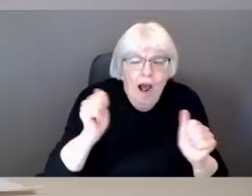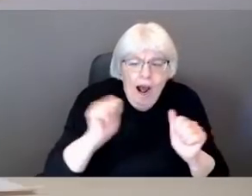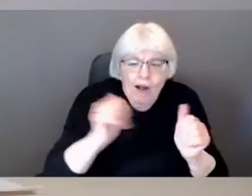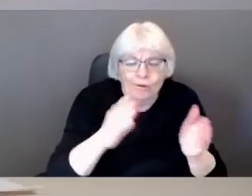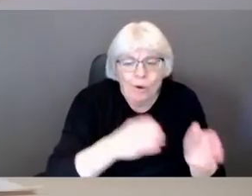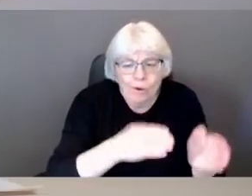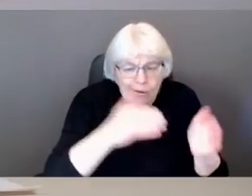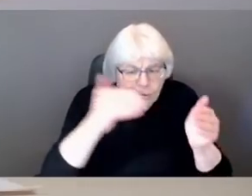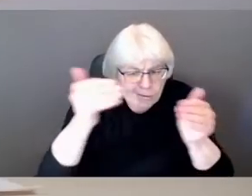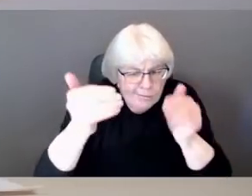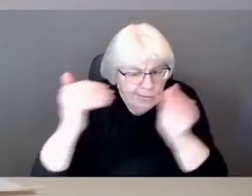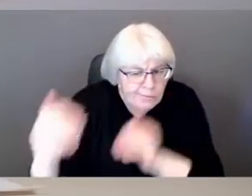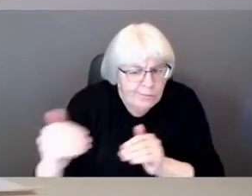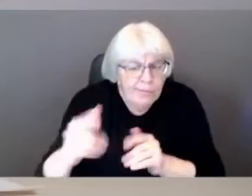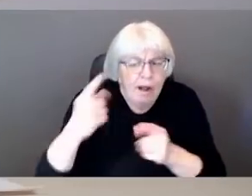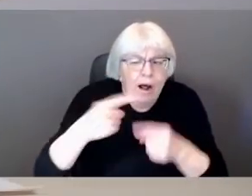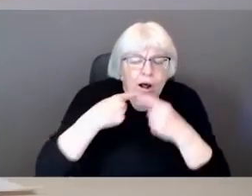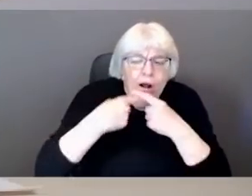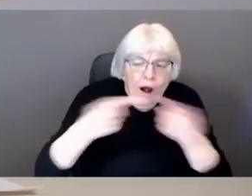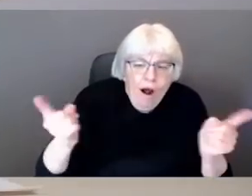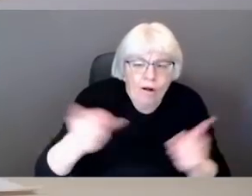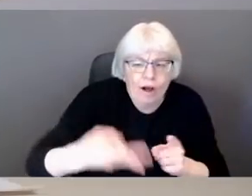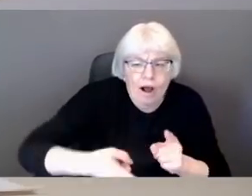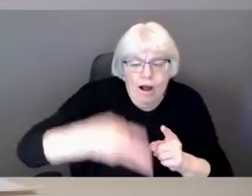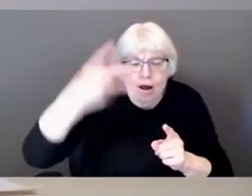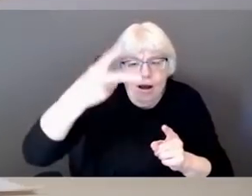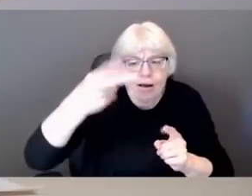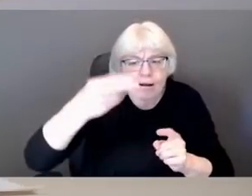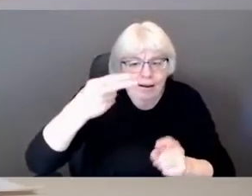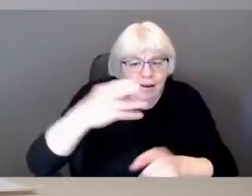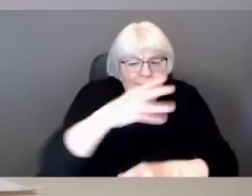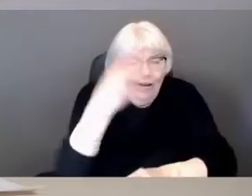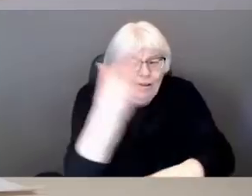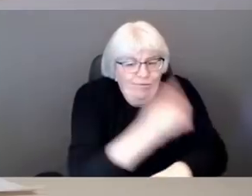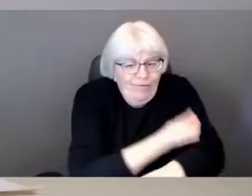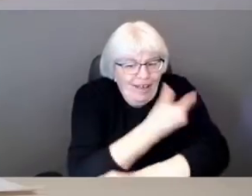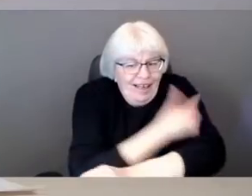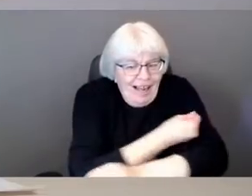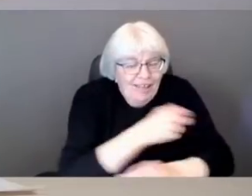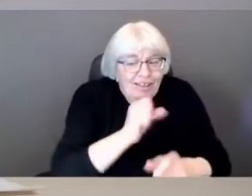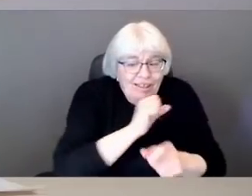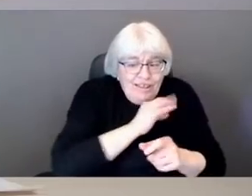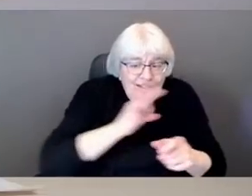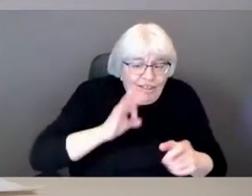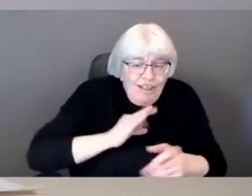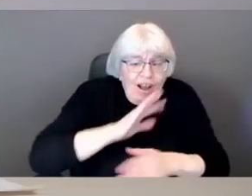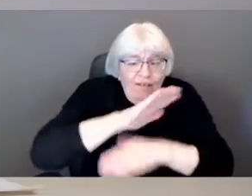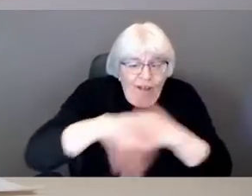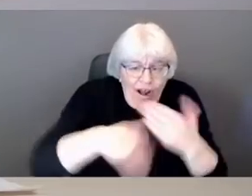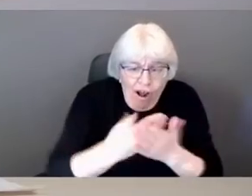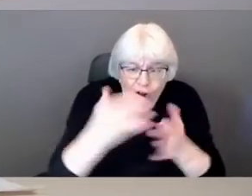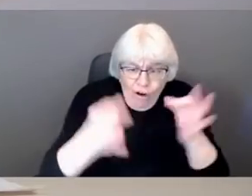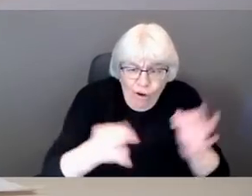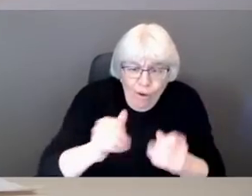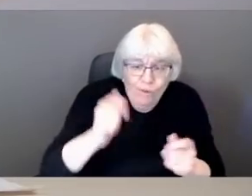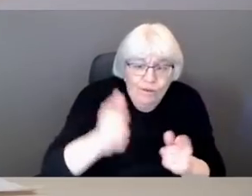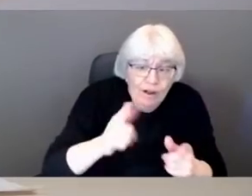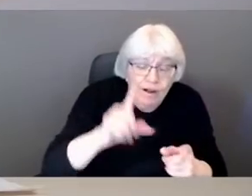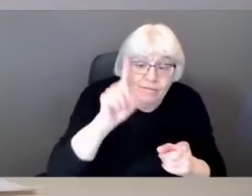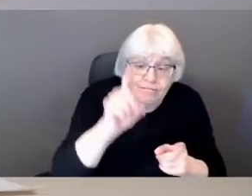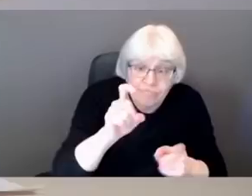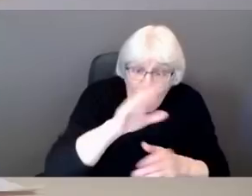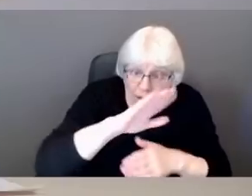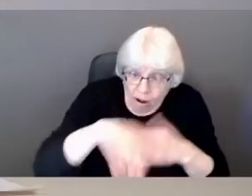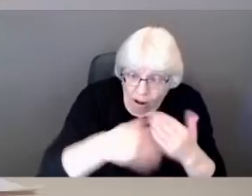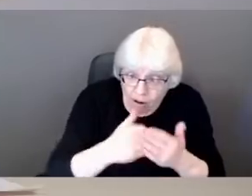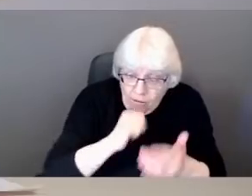vaccination rate among court staff. Are they not all vaccinated? The Department of Justice